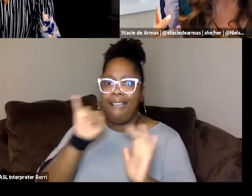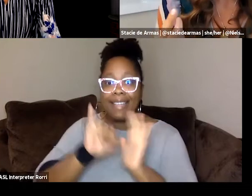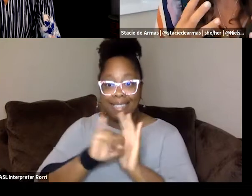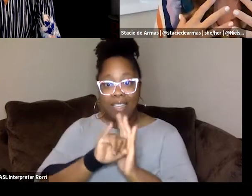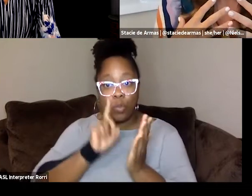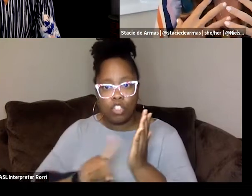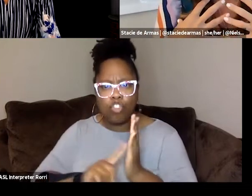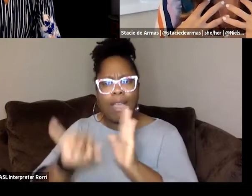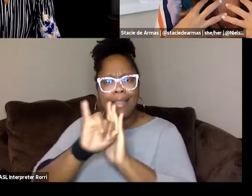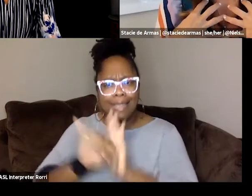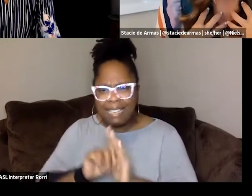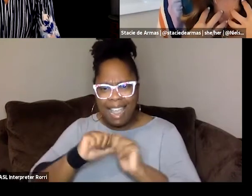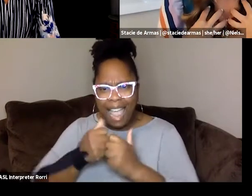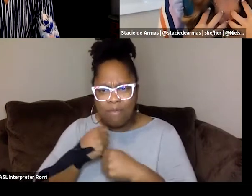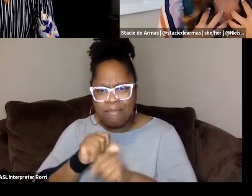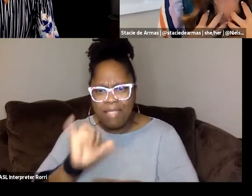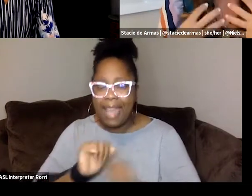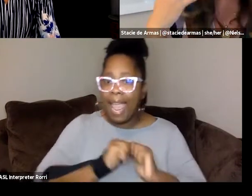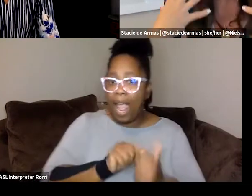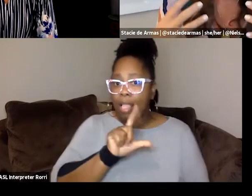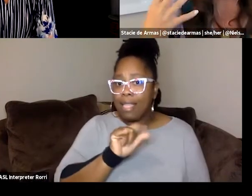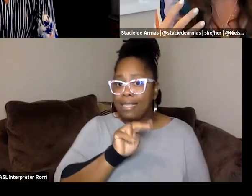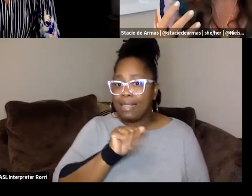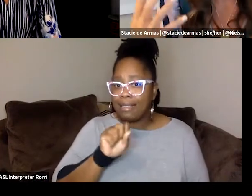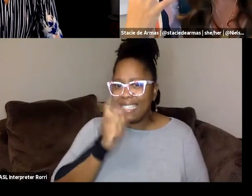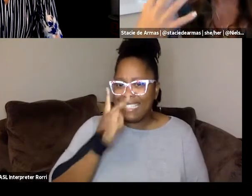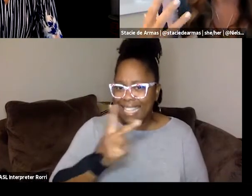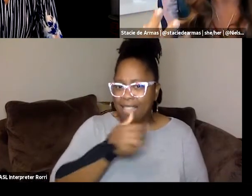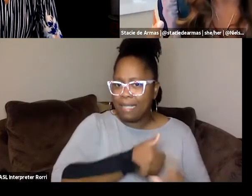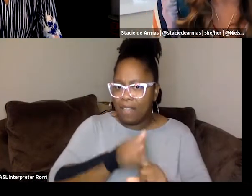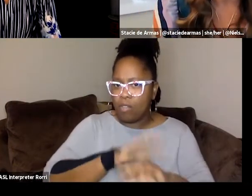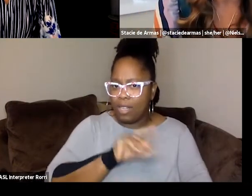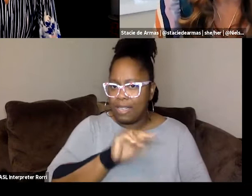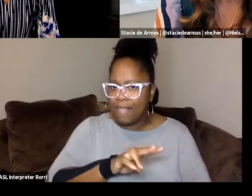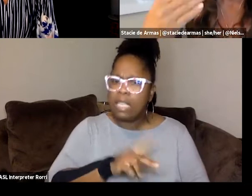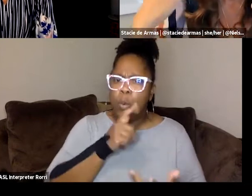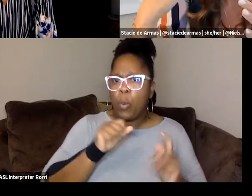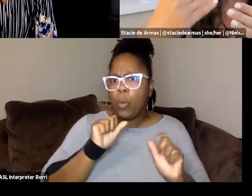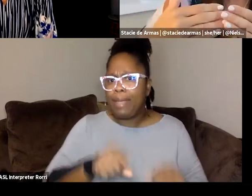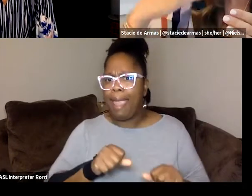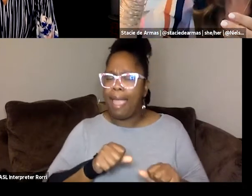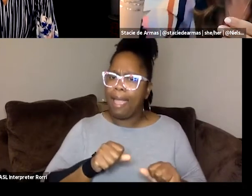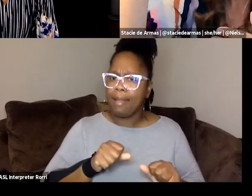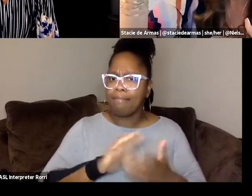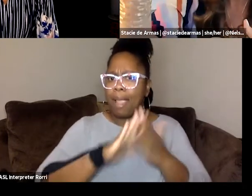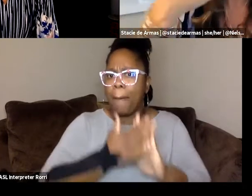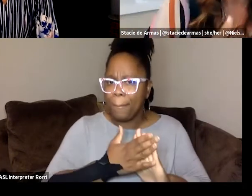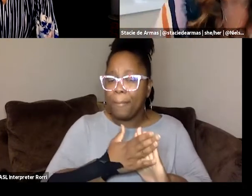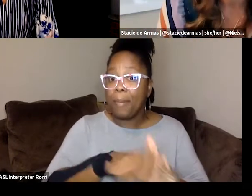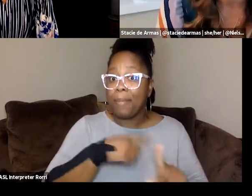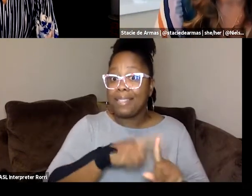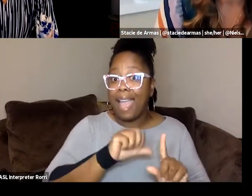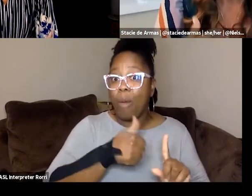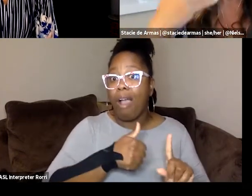formation, it's not just for how Latinas are seeing themselves and building our identities around who we have permission to become. It's around how other people